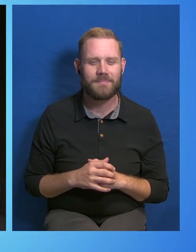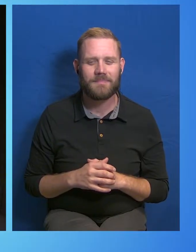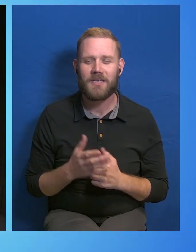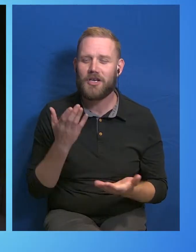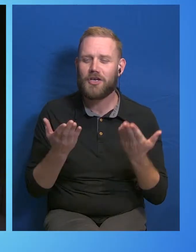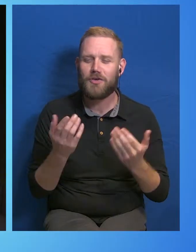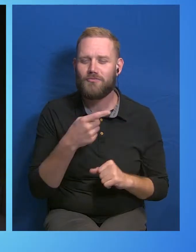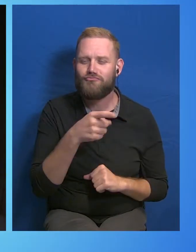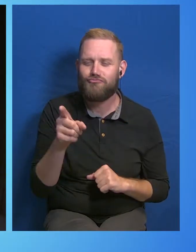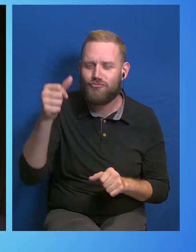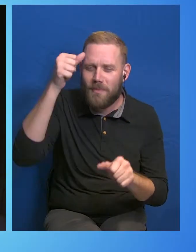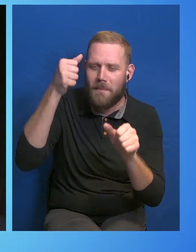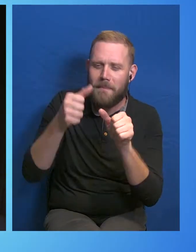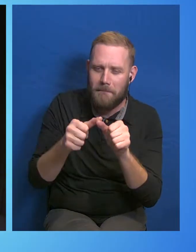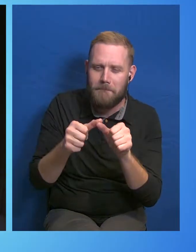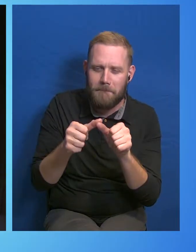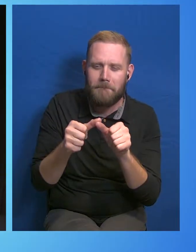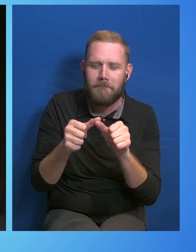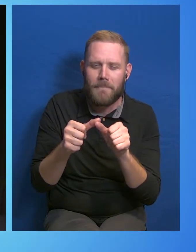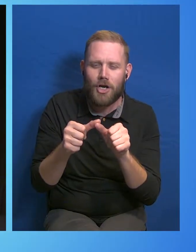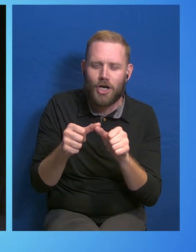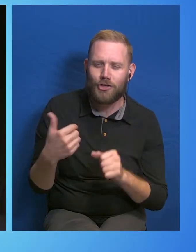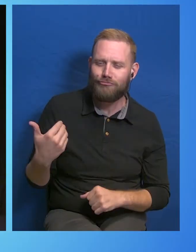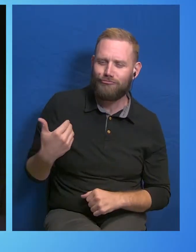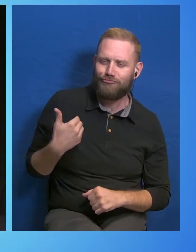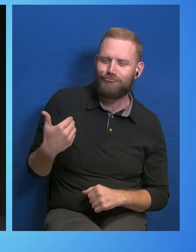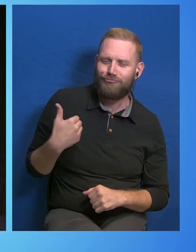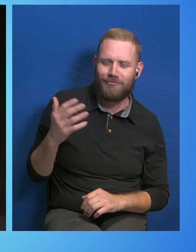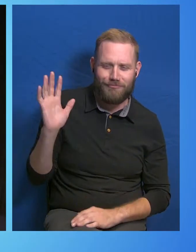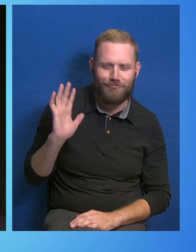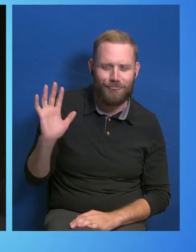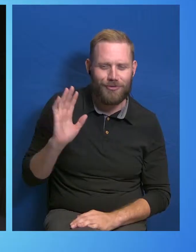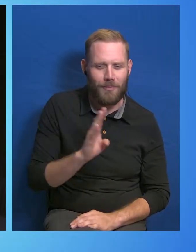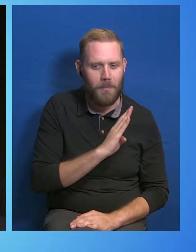You may remember at our last board meeting,